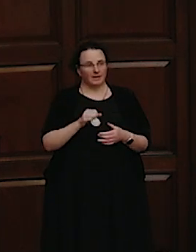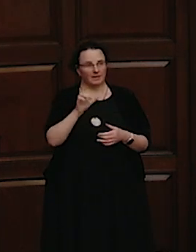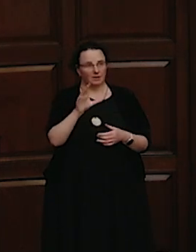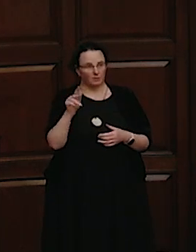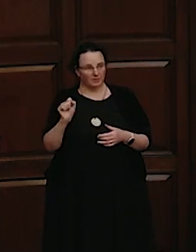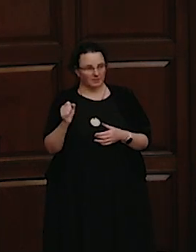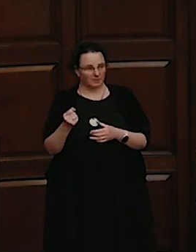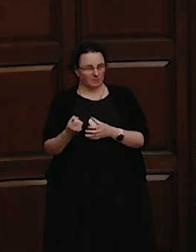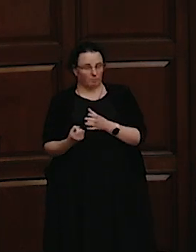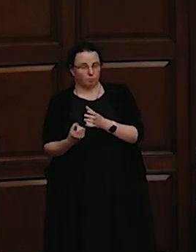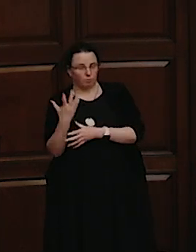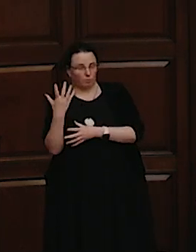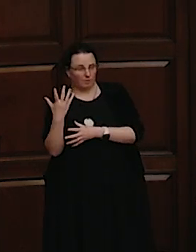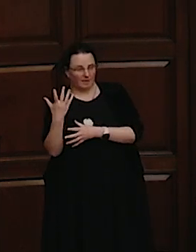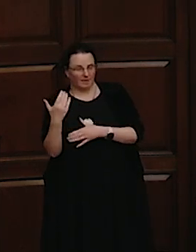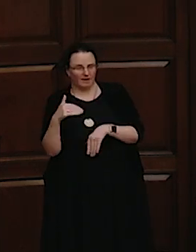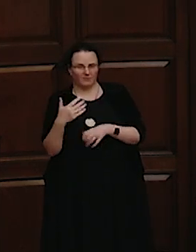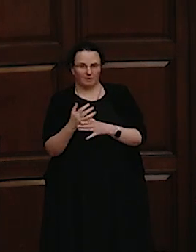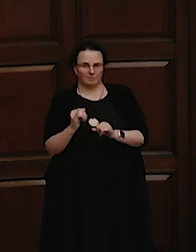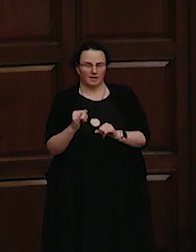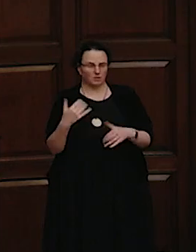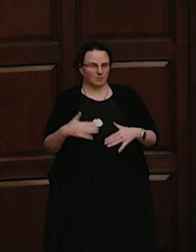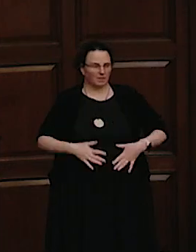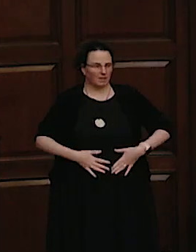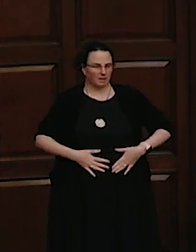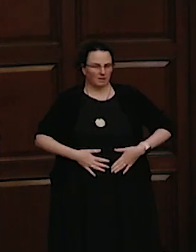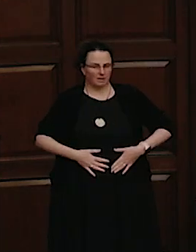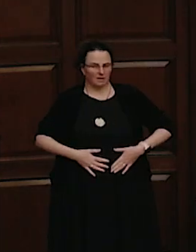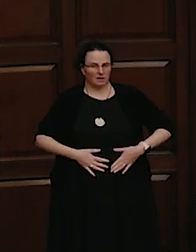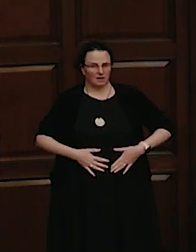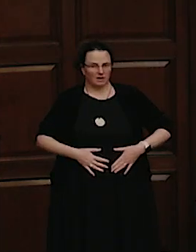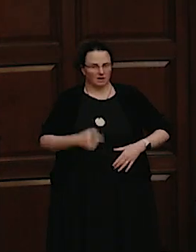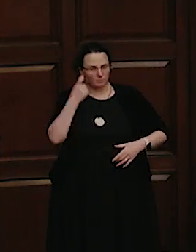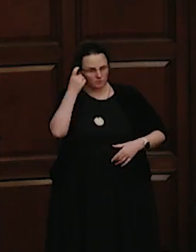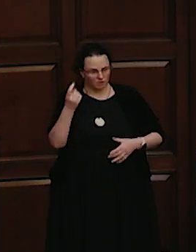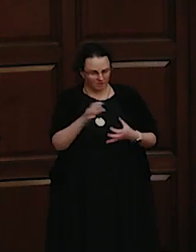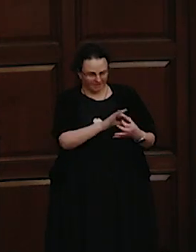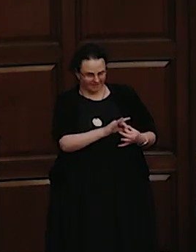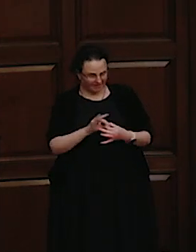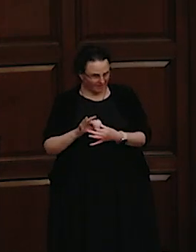just keeps fobbing it off. Oh, it's just maybe the start of IBS or something like that. Are they related?